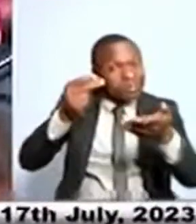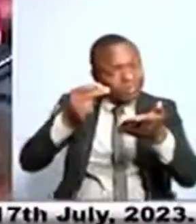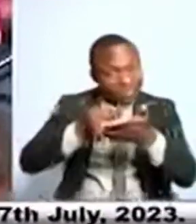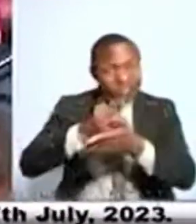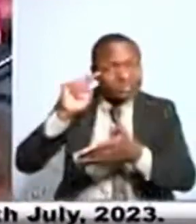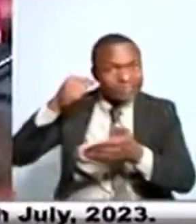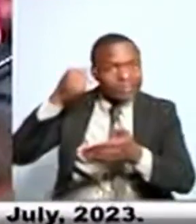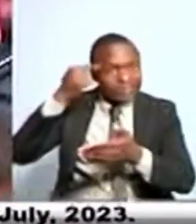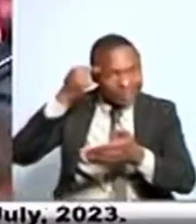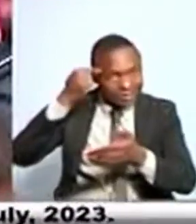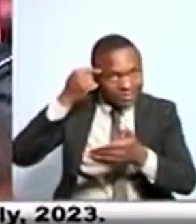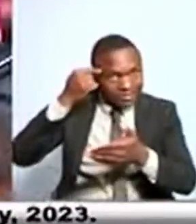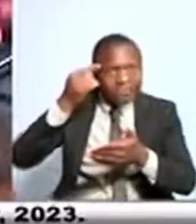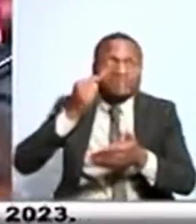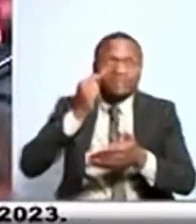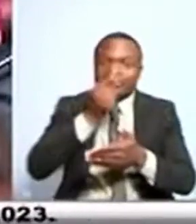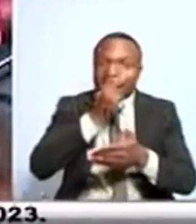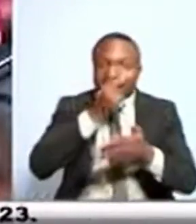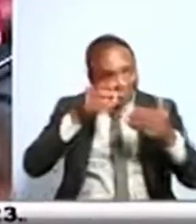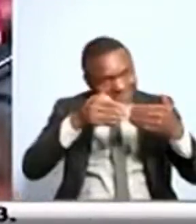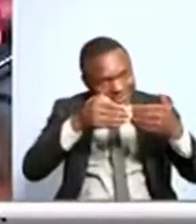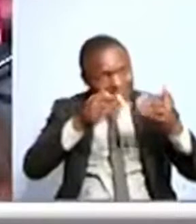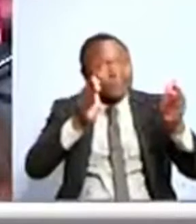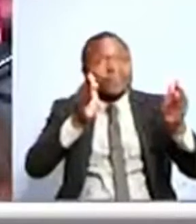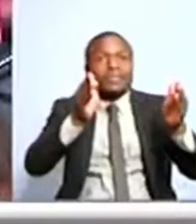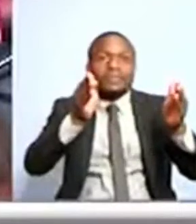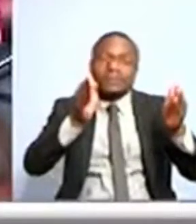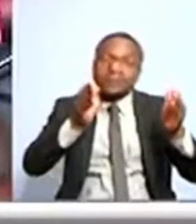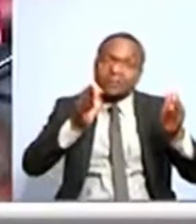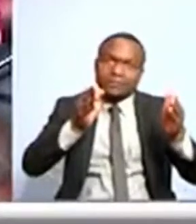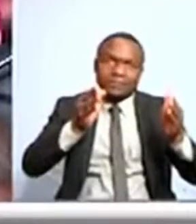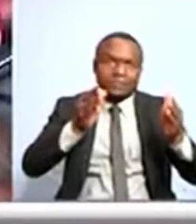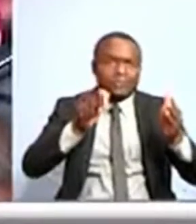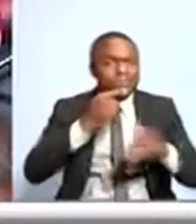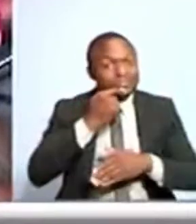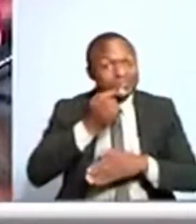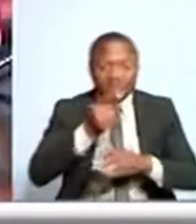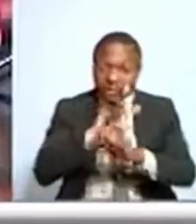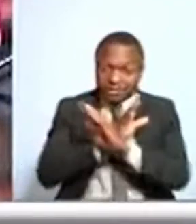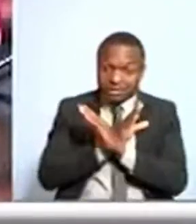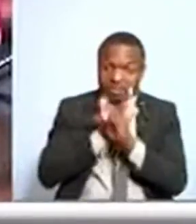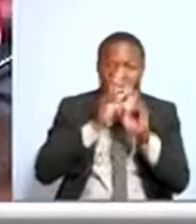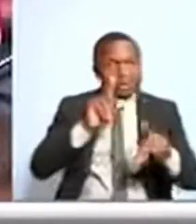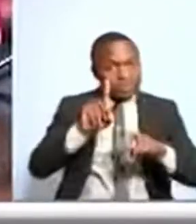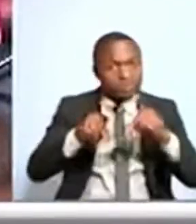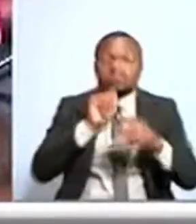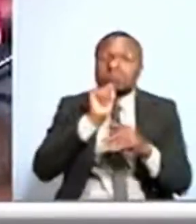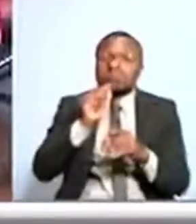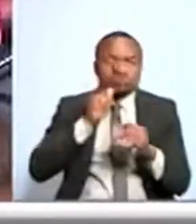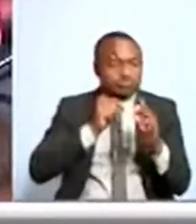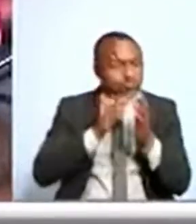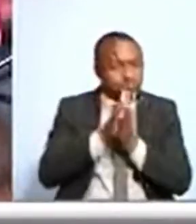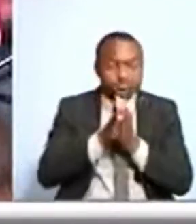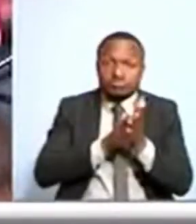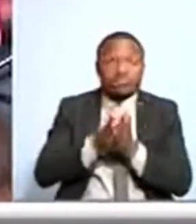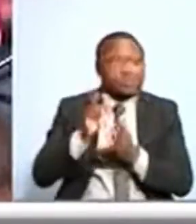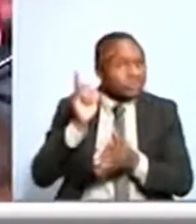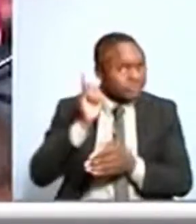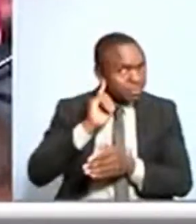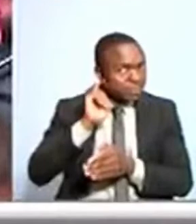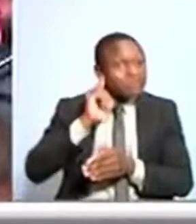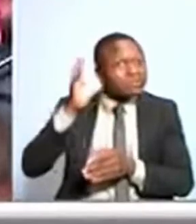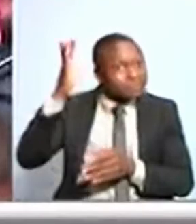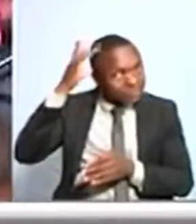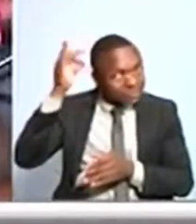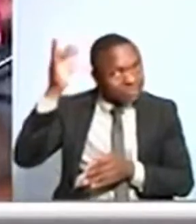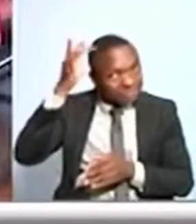an eye-opener to say the people of Zambia will no longer be interested in listening to thieves,